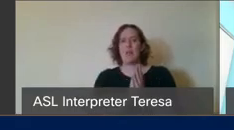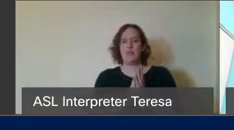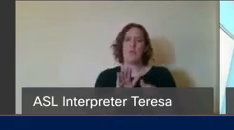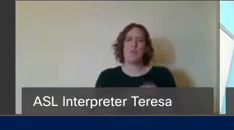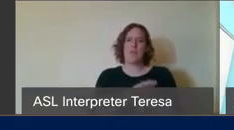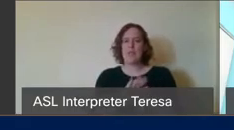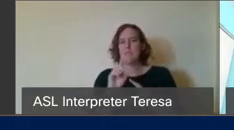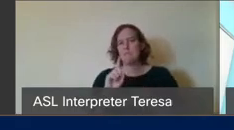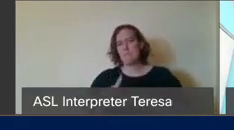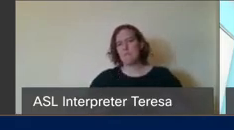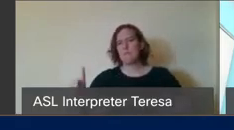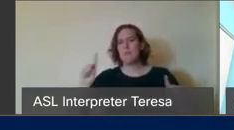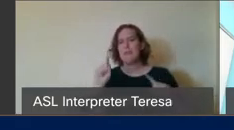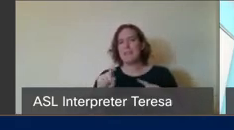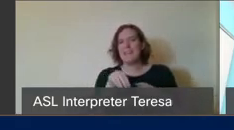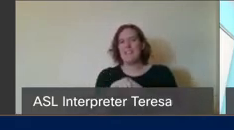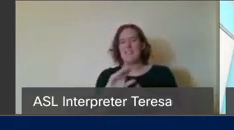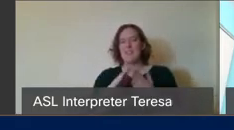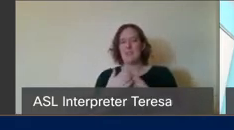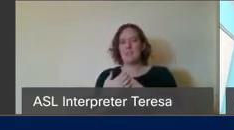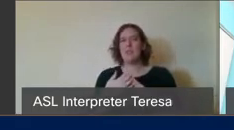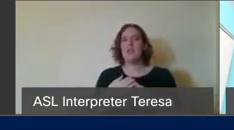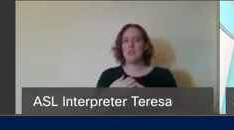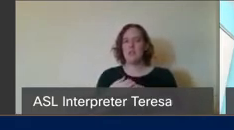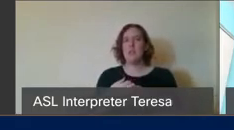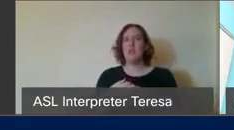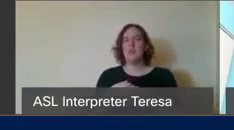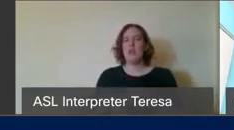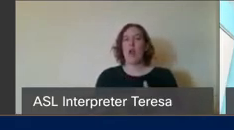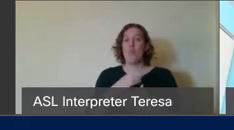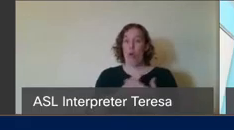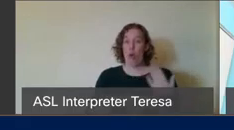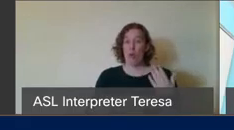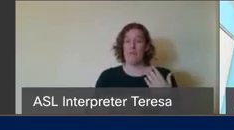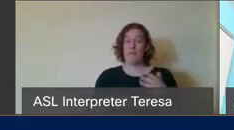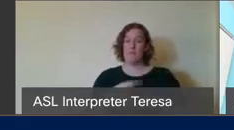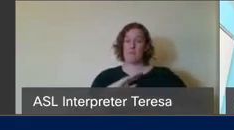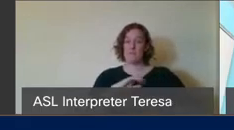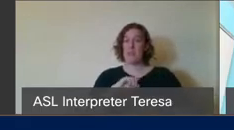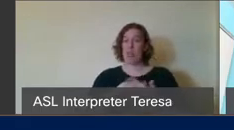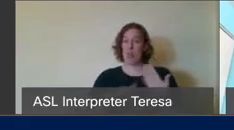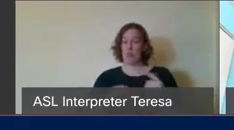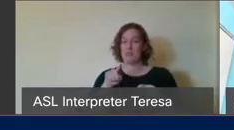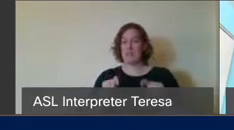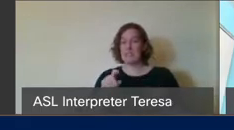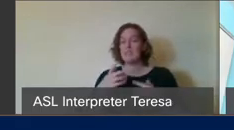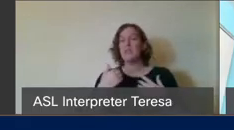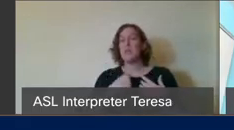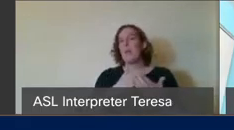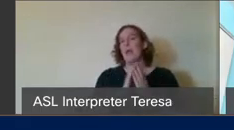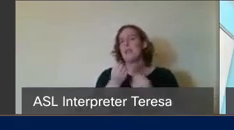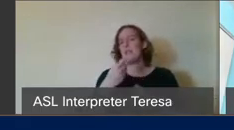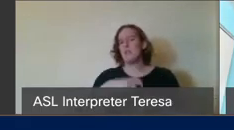needs throughout the city. And as part of filling those needs, we have been asked on several occasions